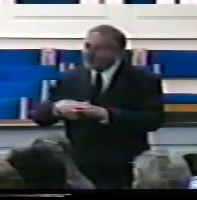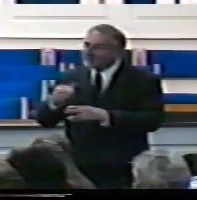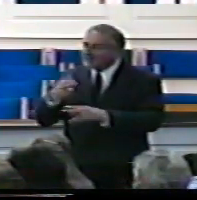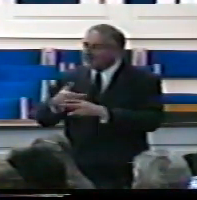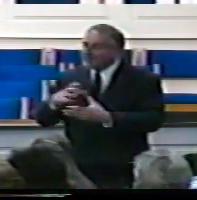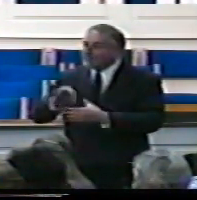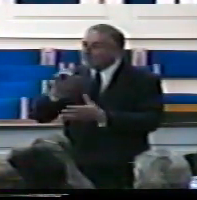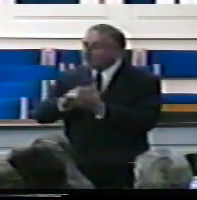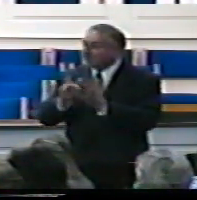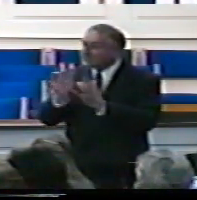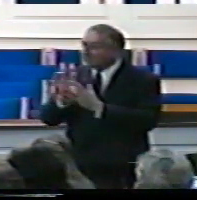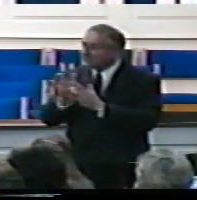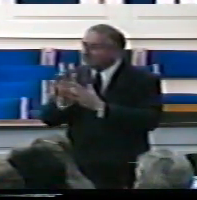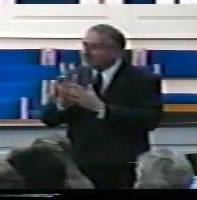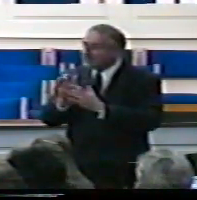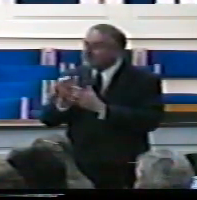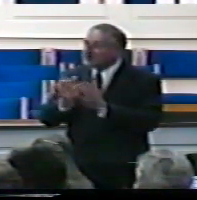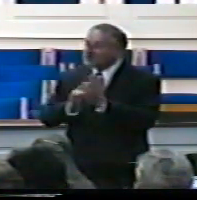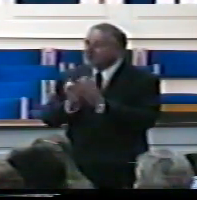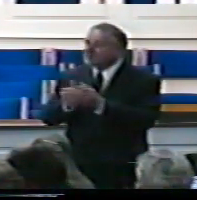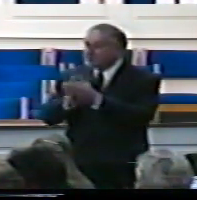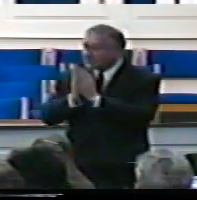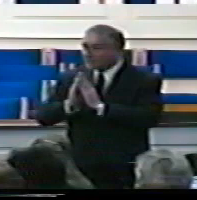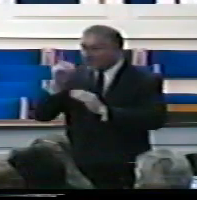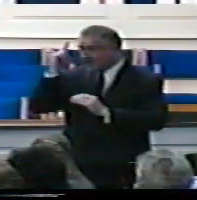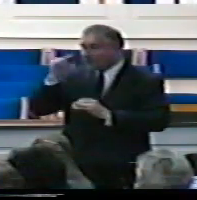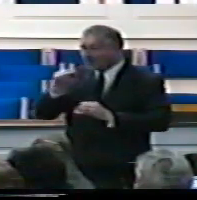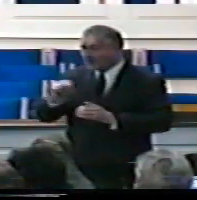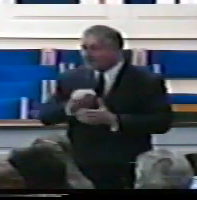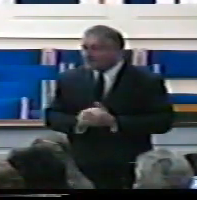know He's praying for you.